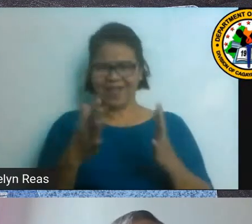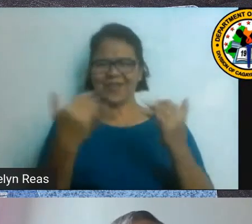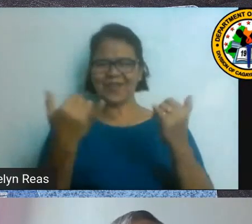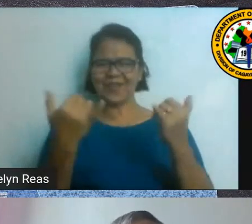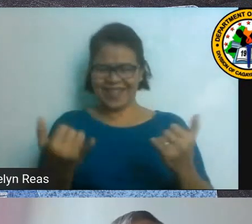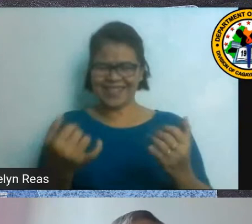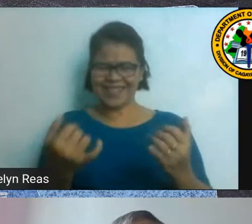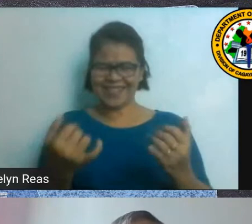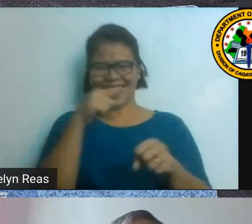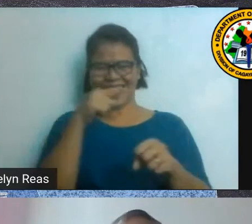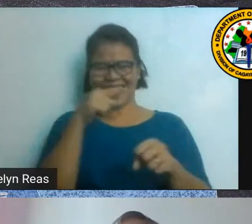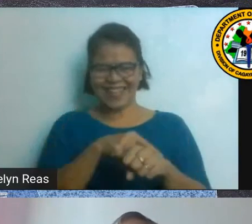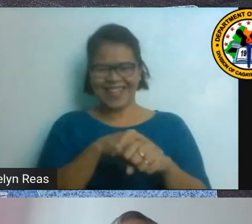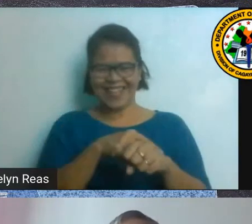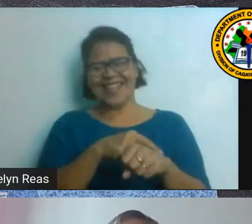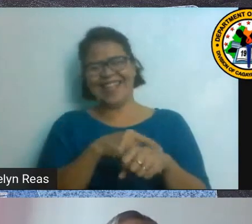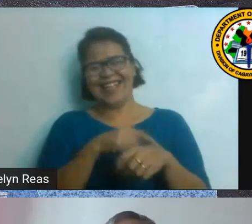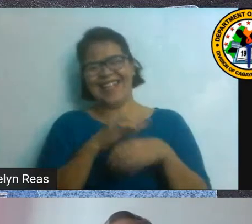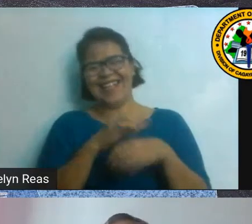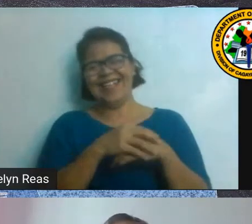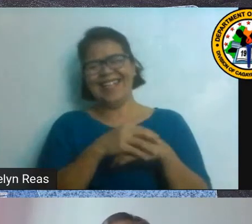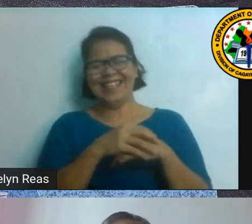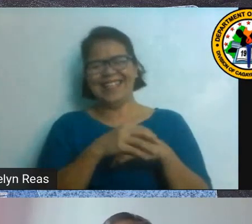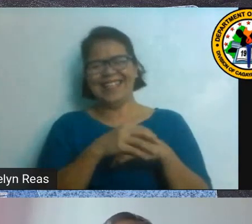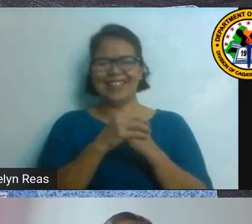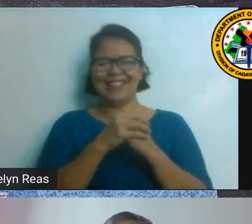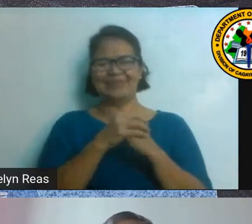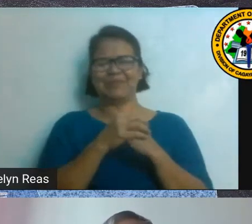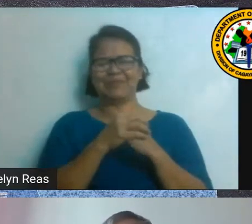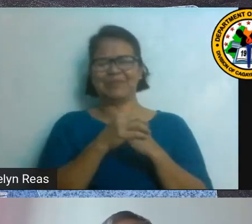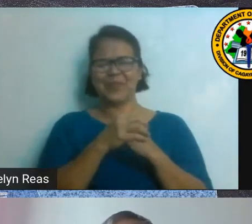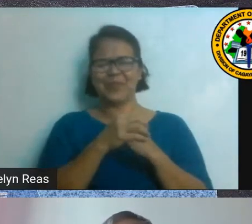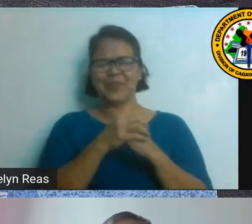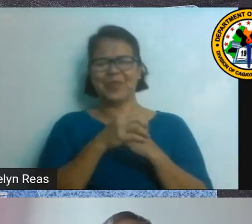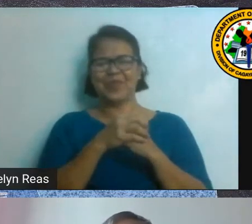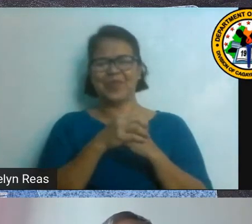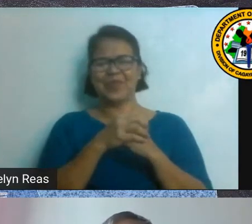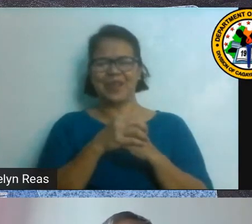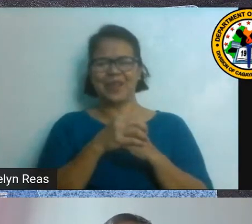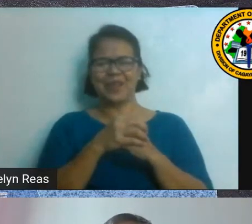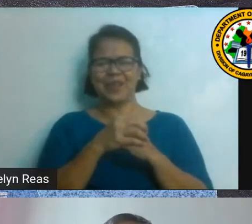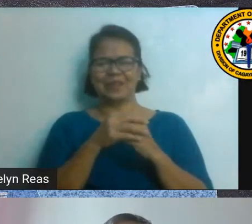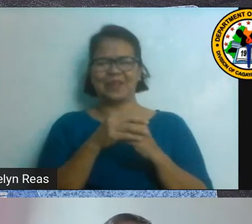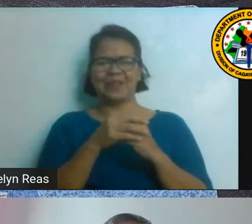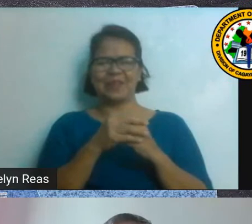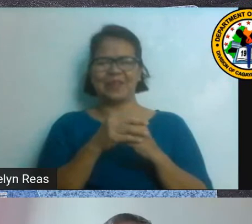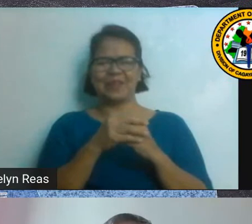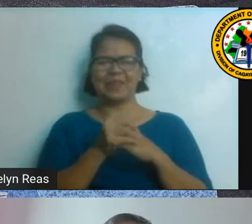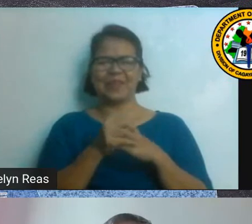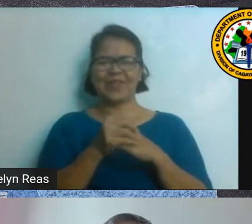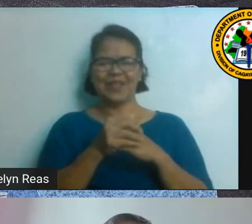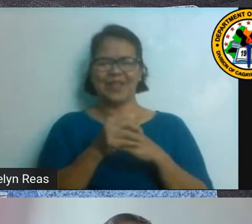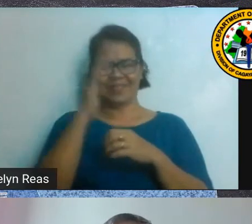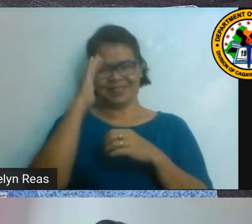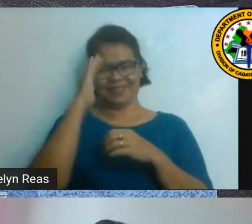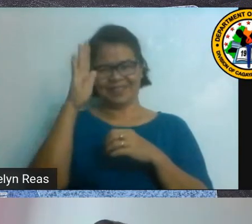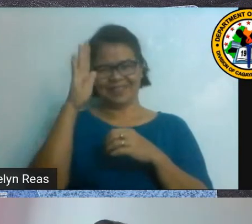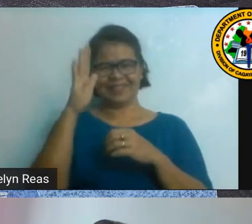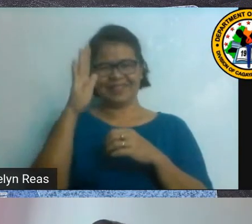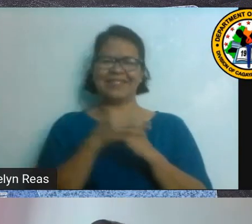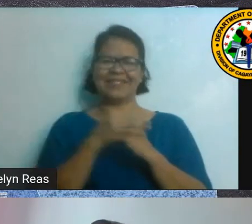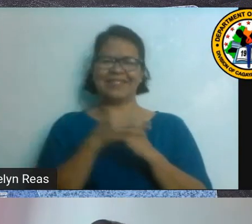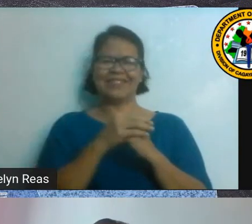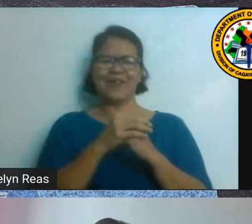director. Yes. Highly admired regional director. Regards to Director Art. Sige po. So